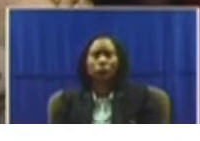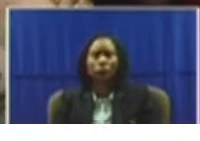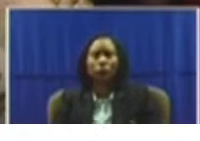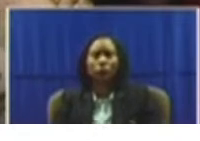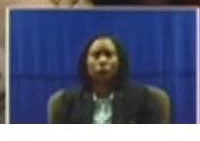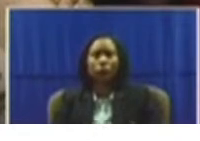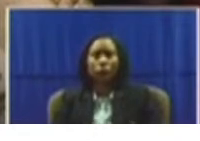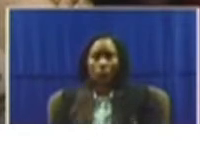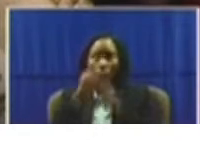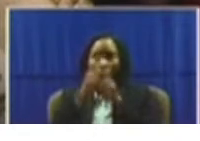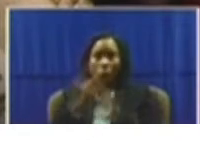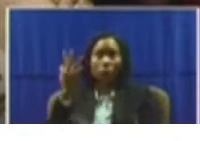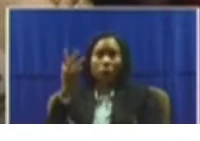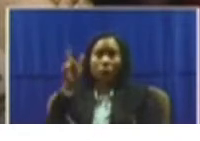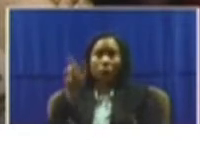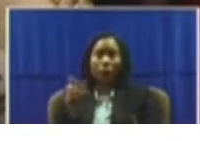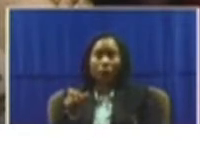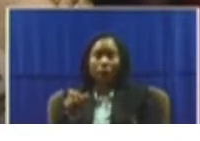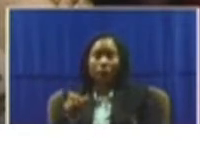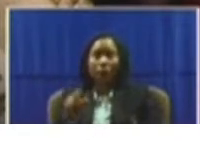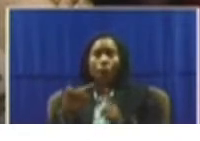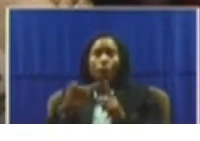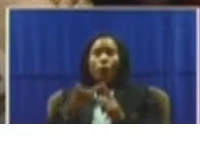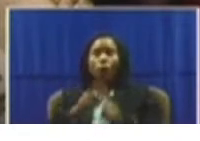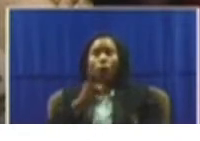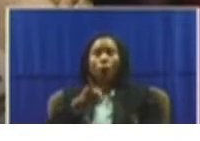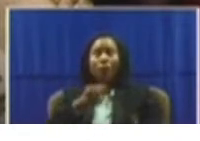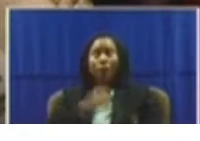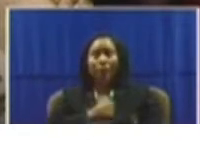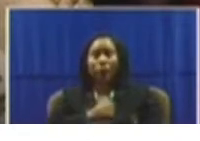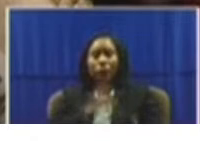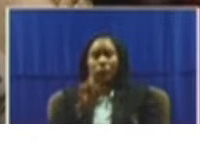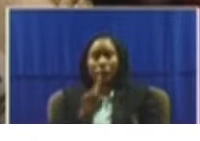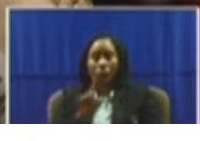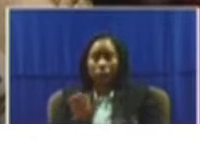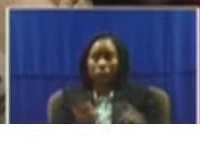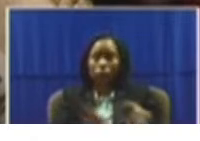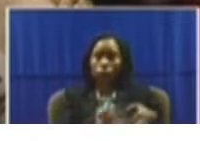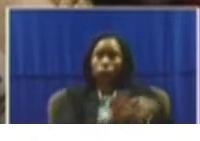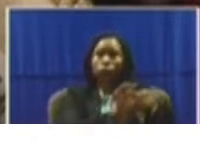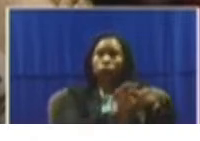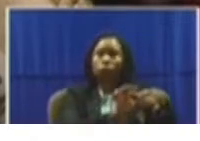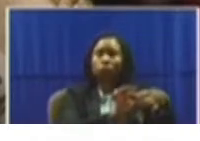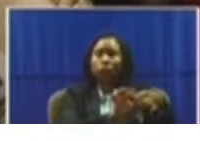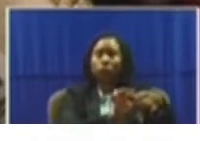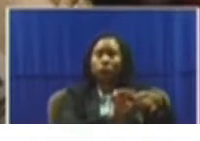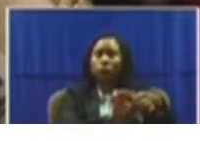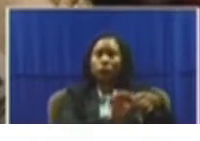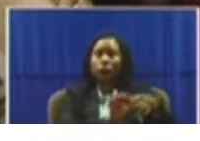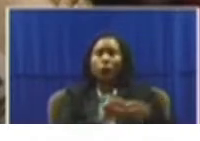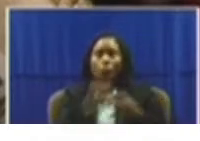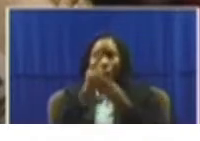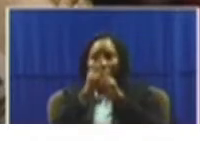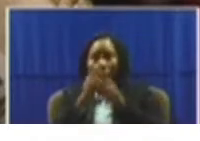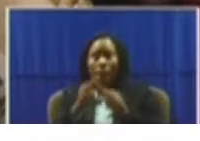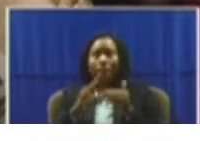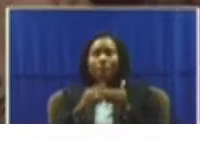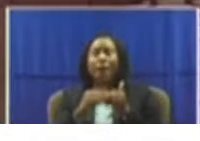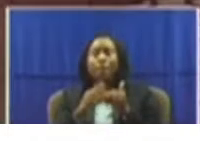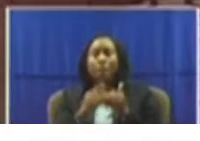Honorable Speaker. Yes. My point of order was relating to the honorable member